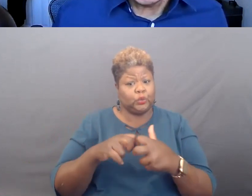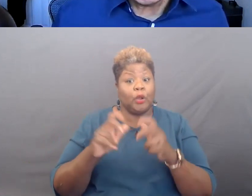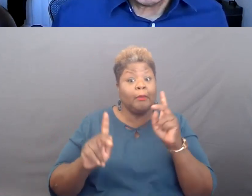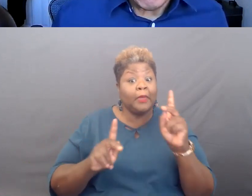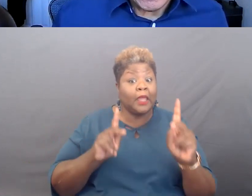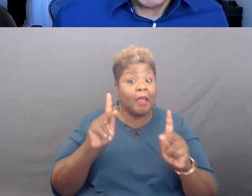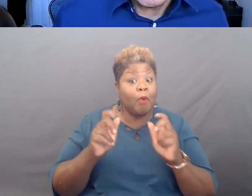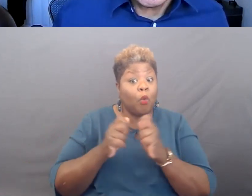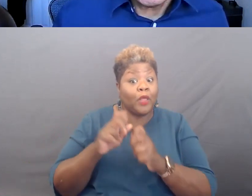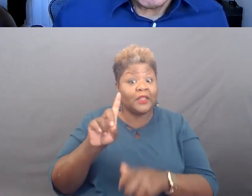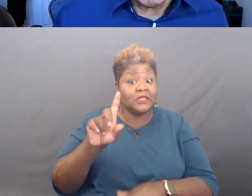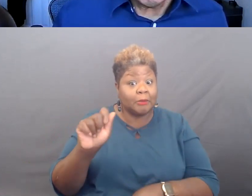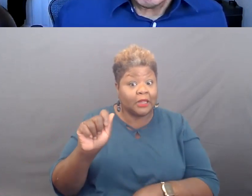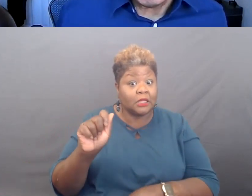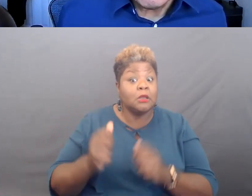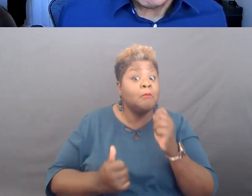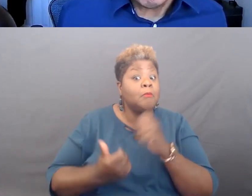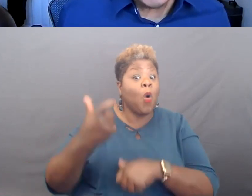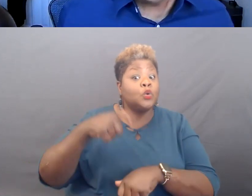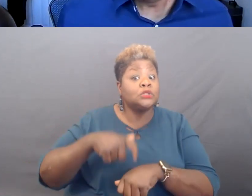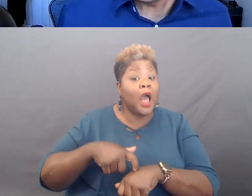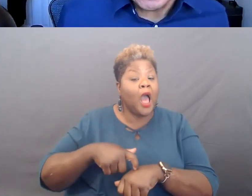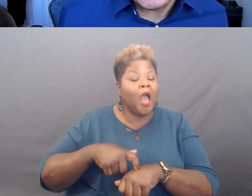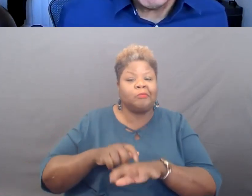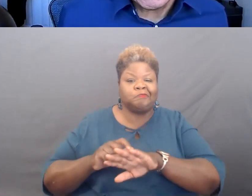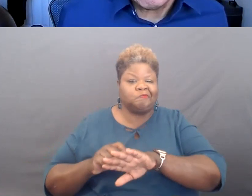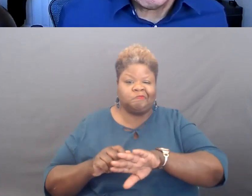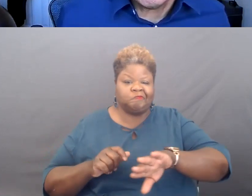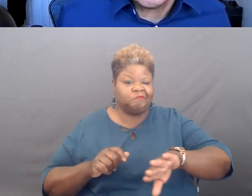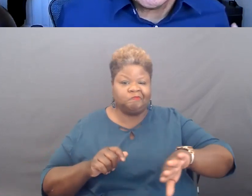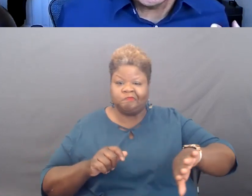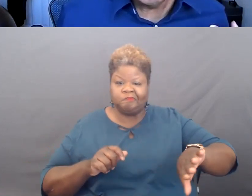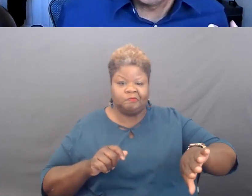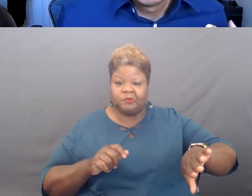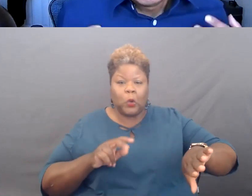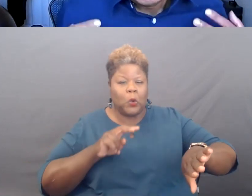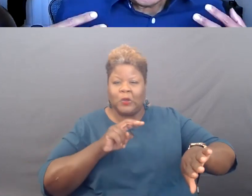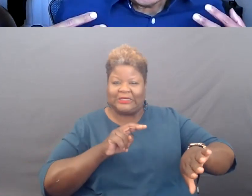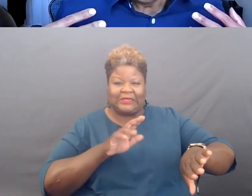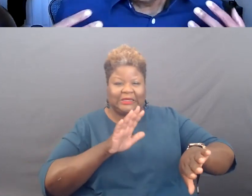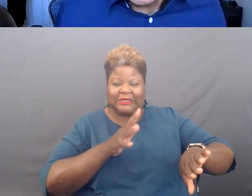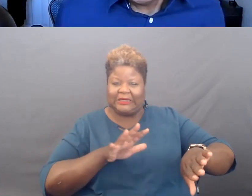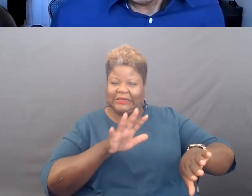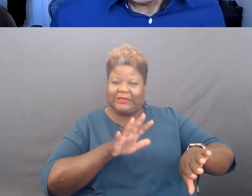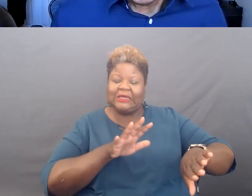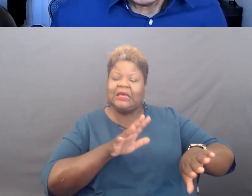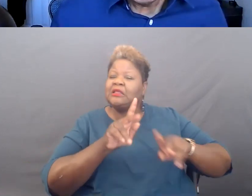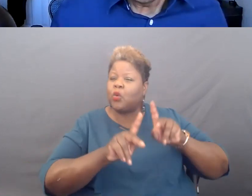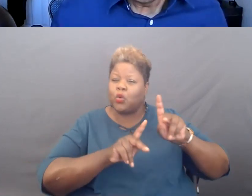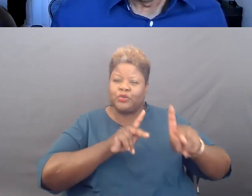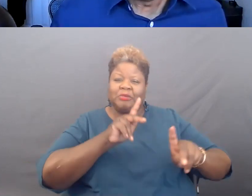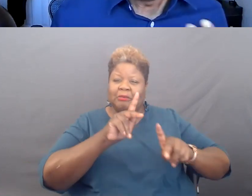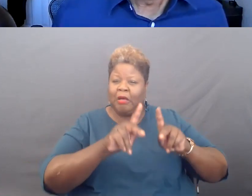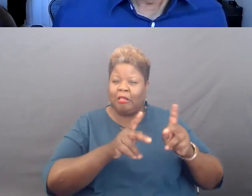with disabilities often are overlooked or often neglected because they're seen as people with